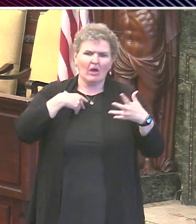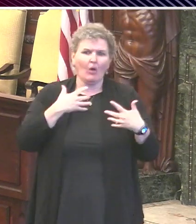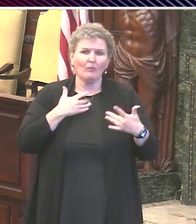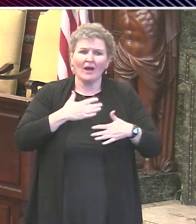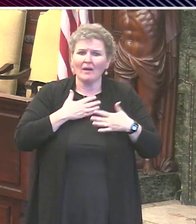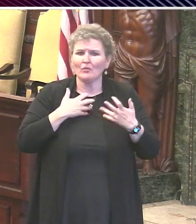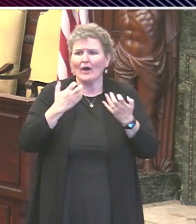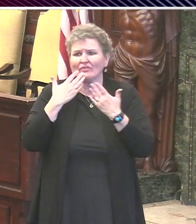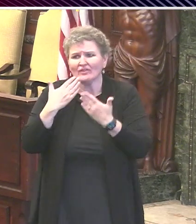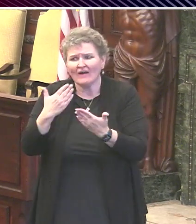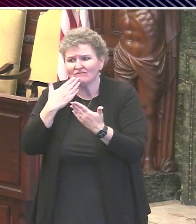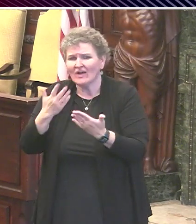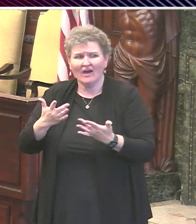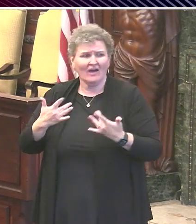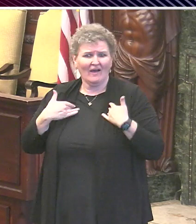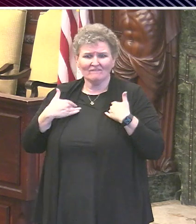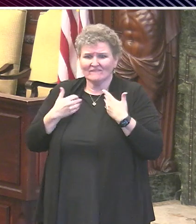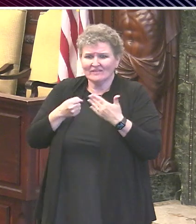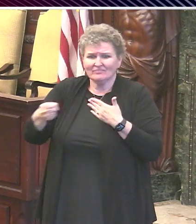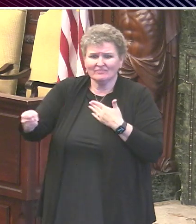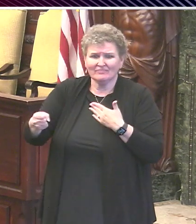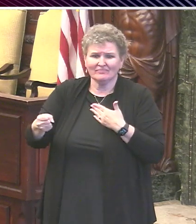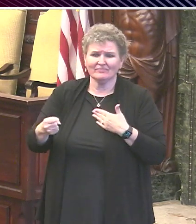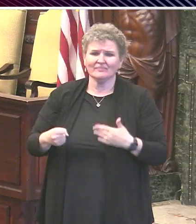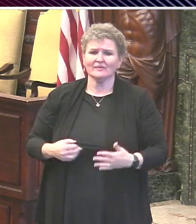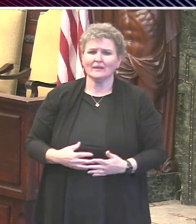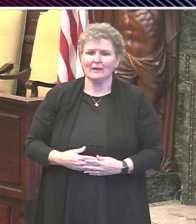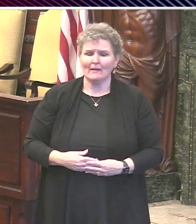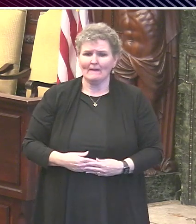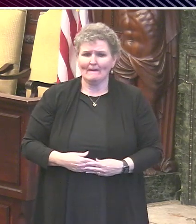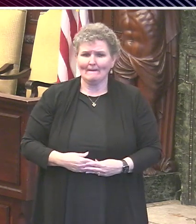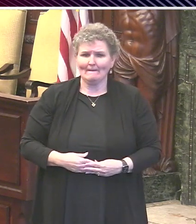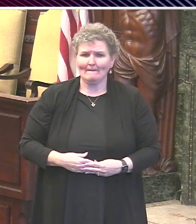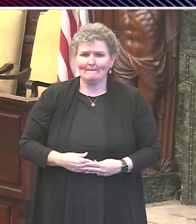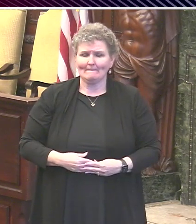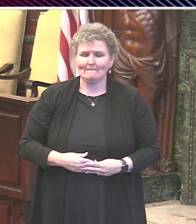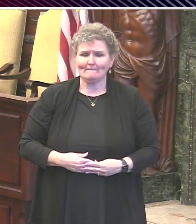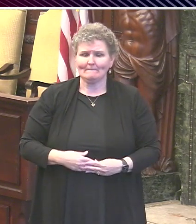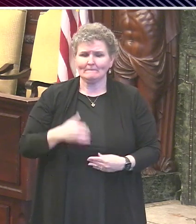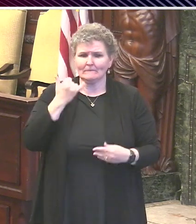I'm sorry, almost like a military. Last like 15 seconds.